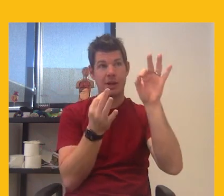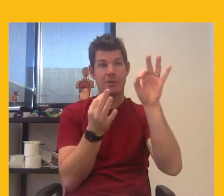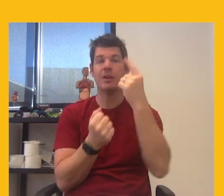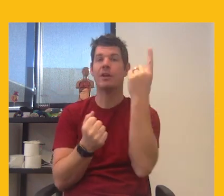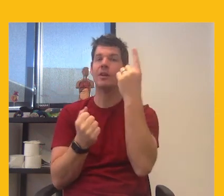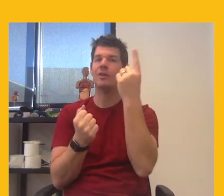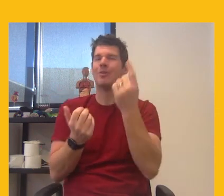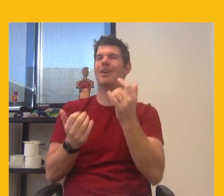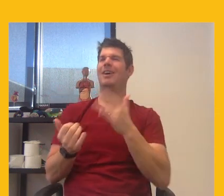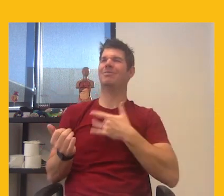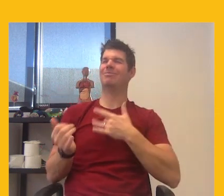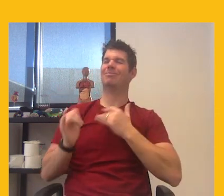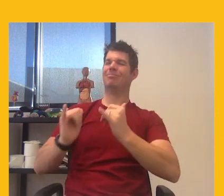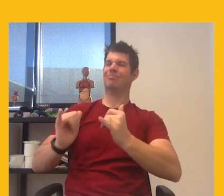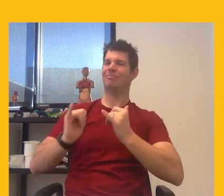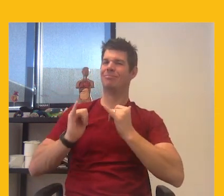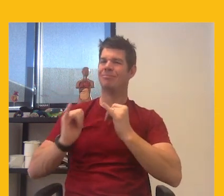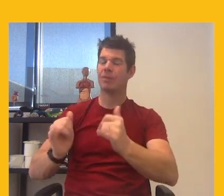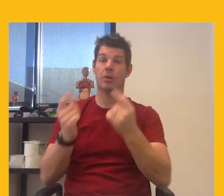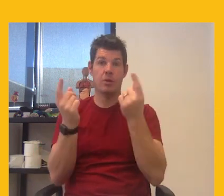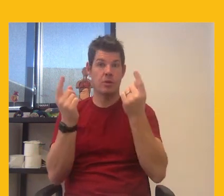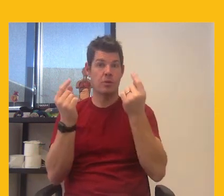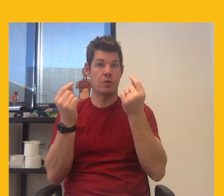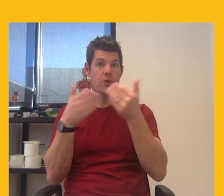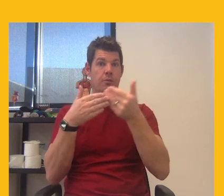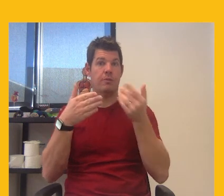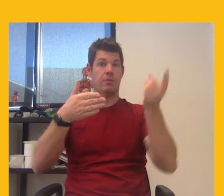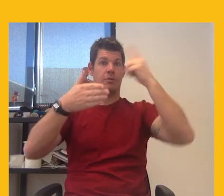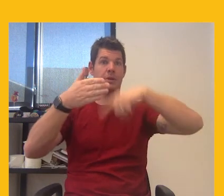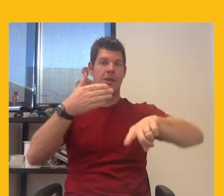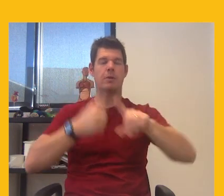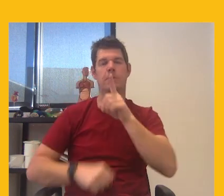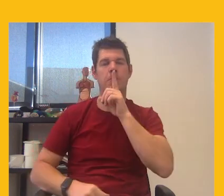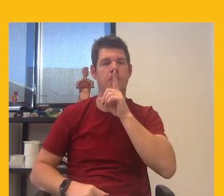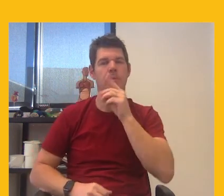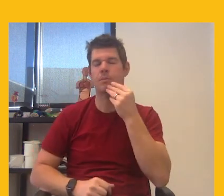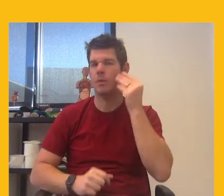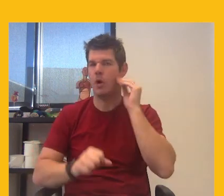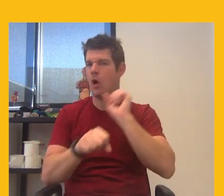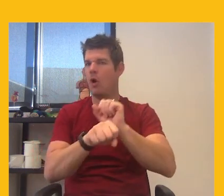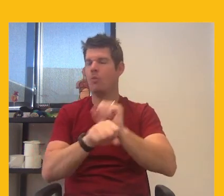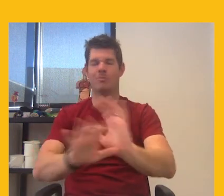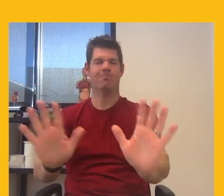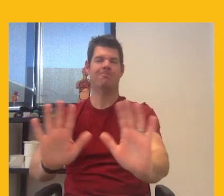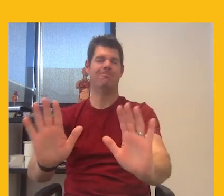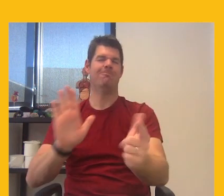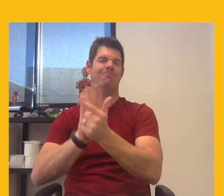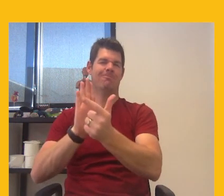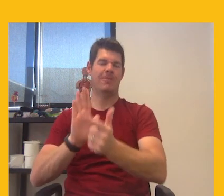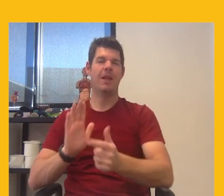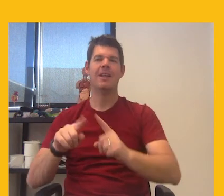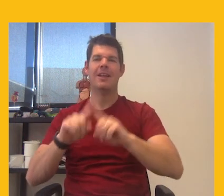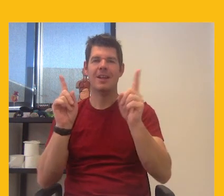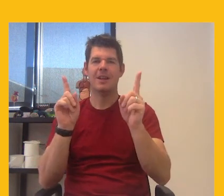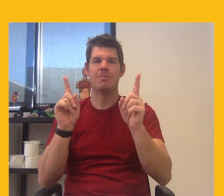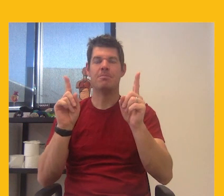what we want you to do for next week, and we're absolutely not going to call this homework because we're not going to do that,